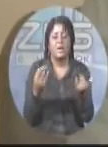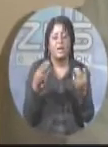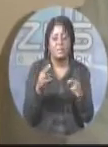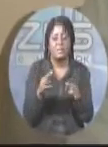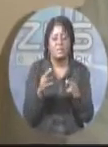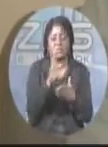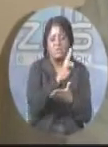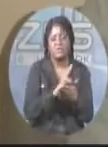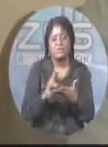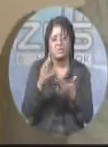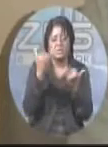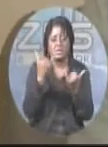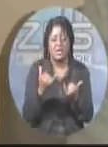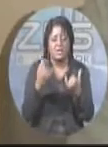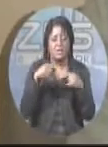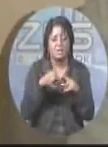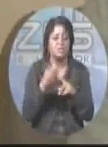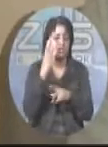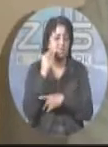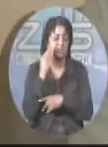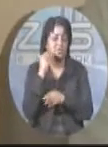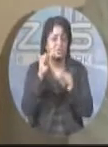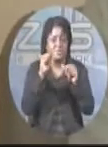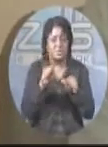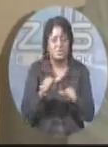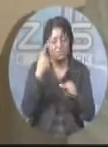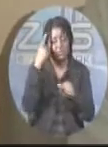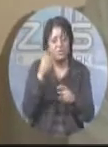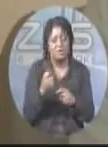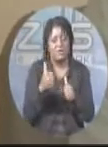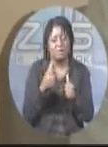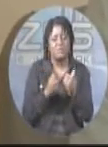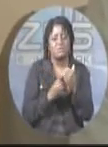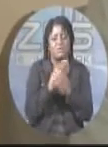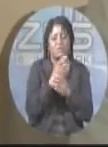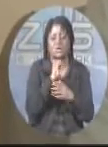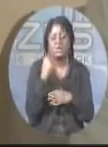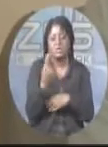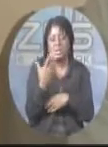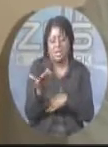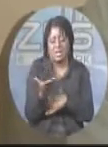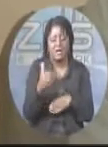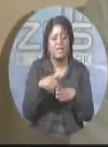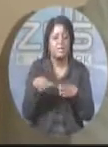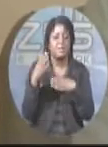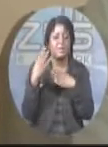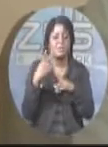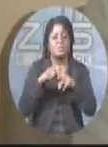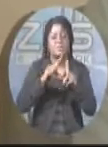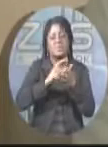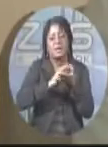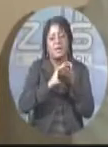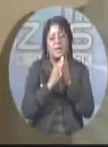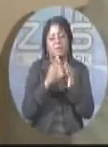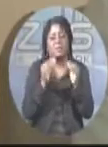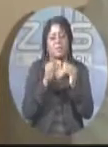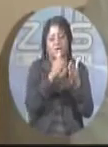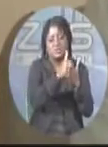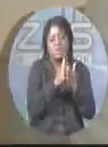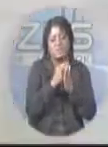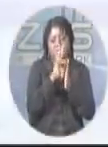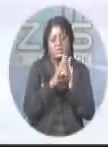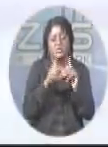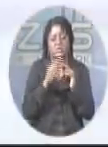that the university is now going to experience the potential for rapid growth, not only here in the Bahamas, but become more attractive to foreign